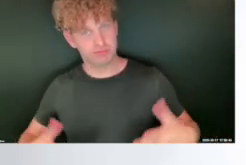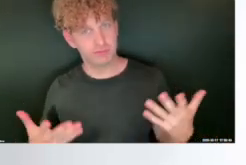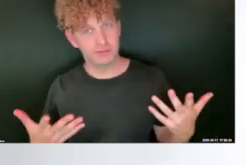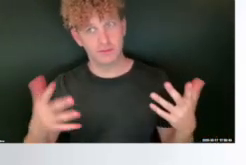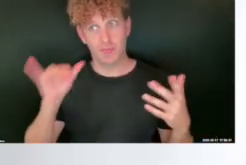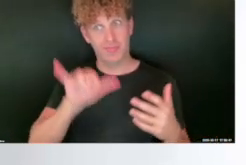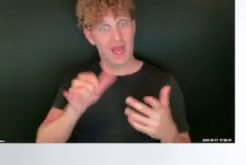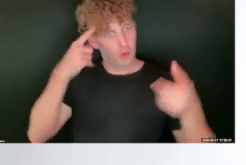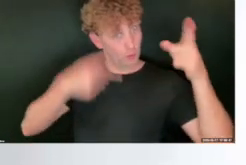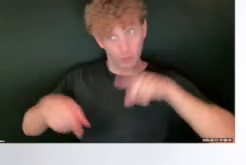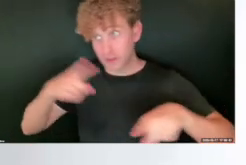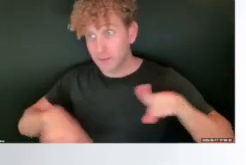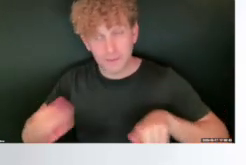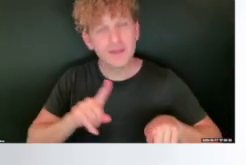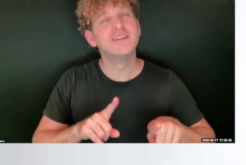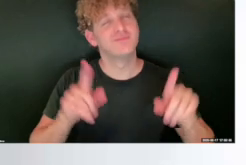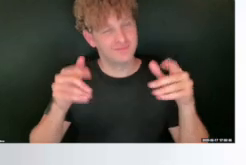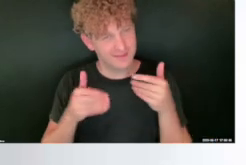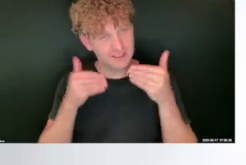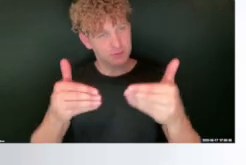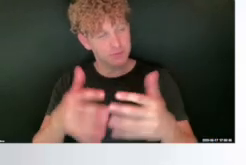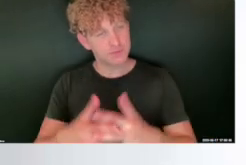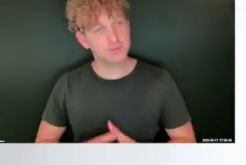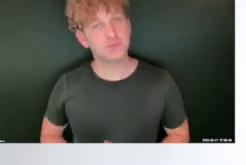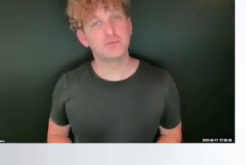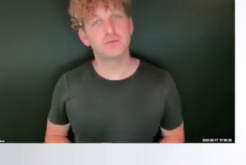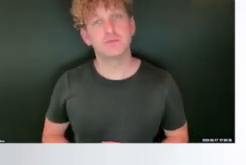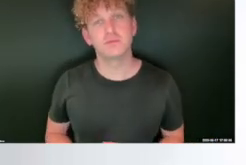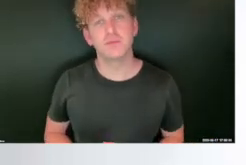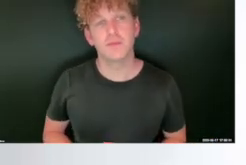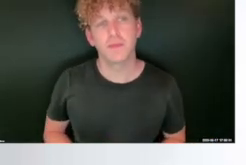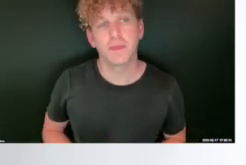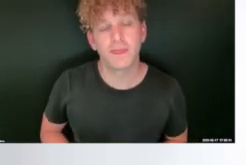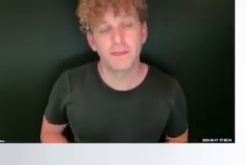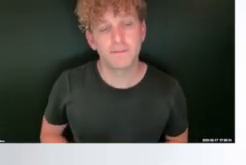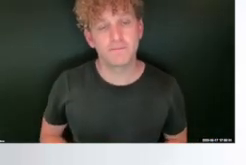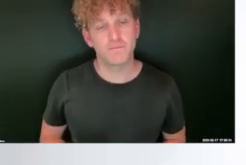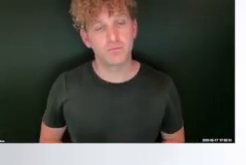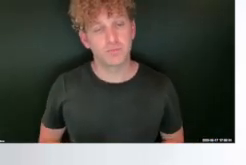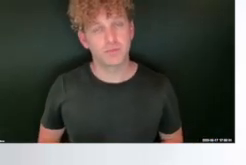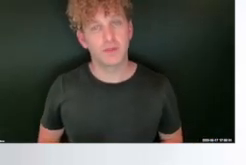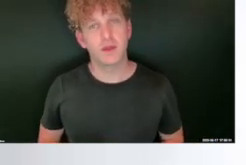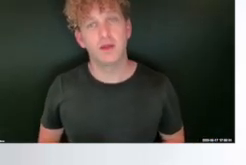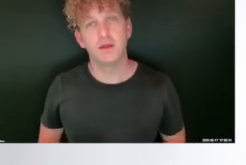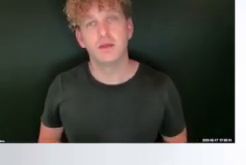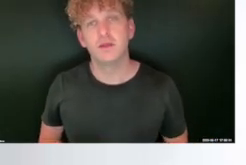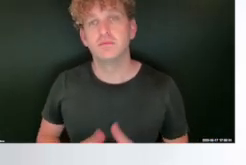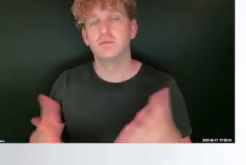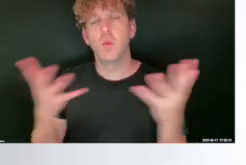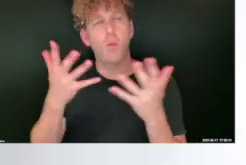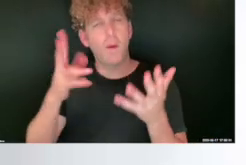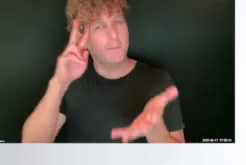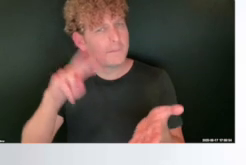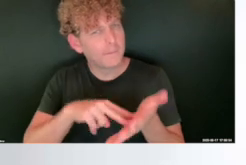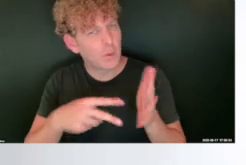Nicole Hutchinson. We will have a question and answer session after each subtopic. We will